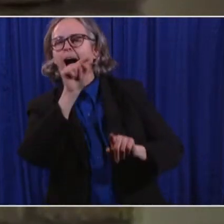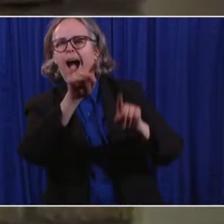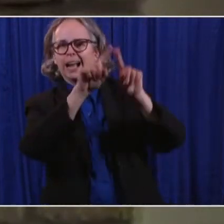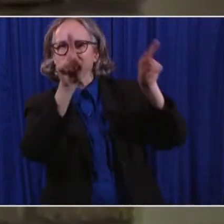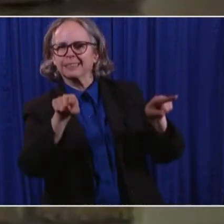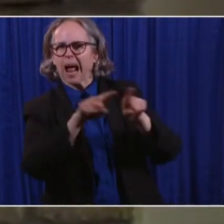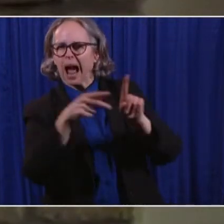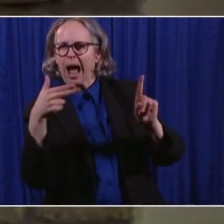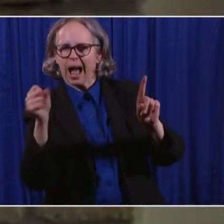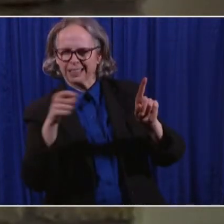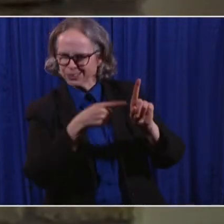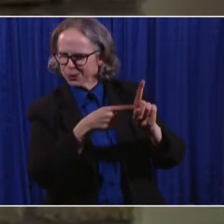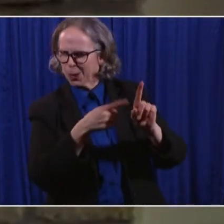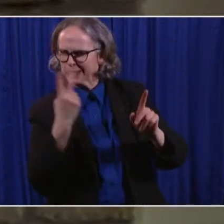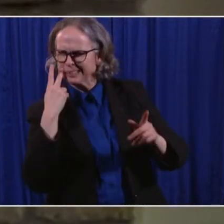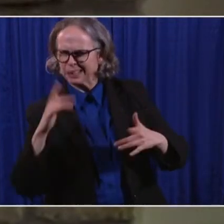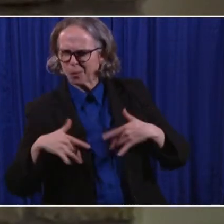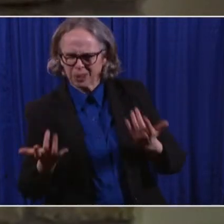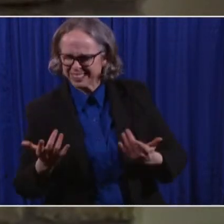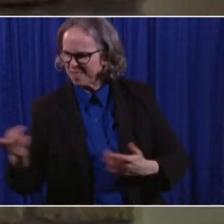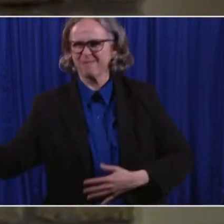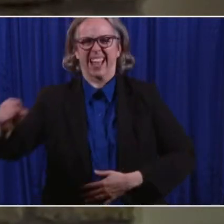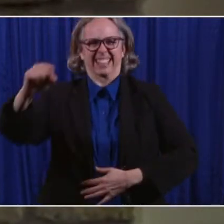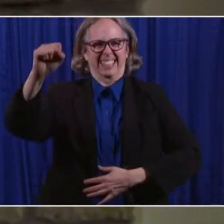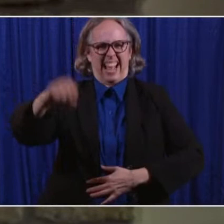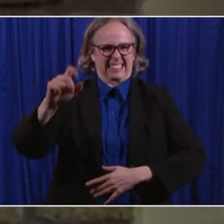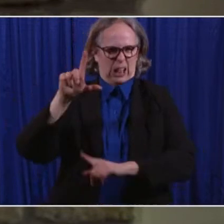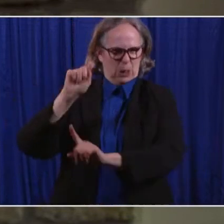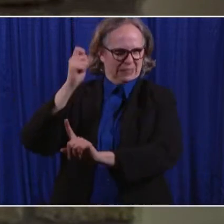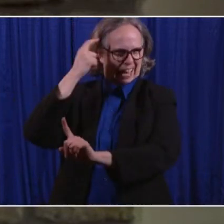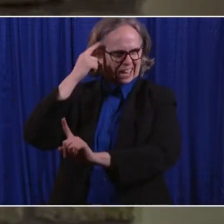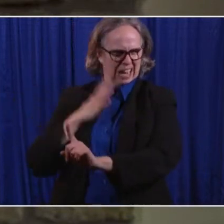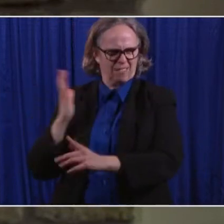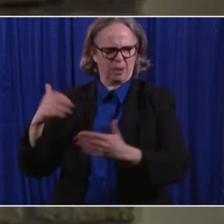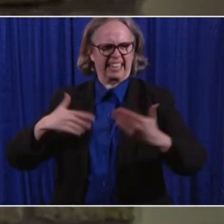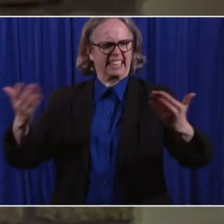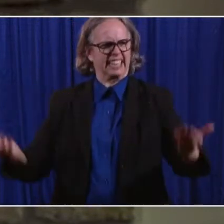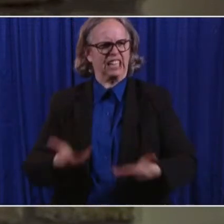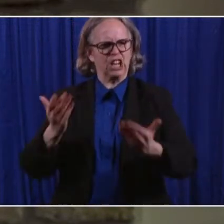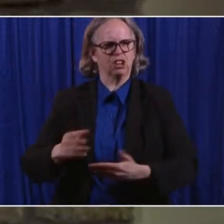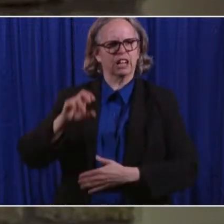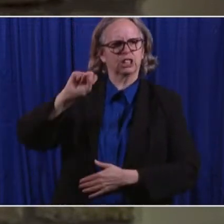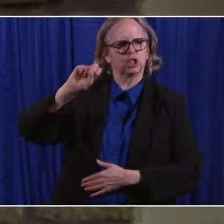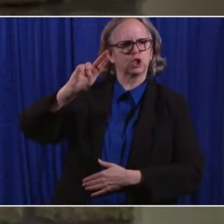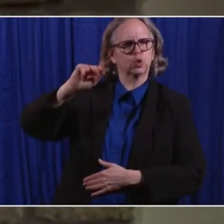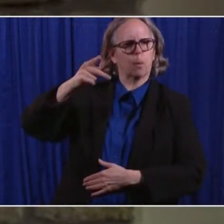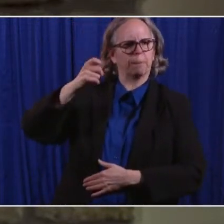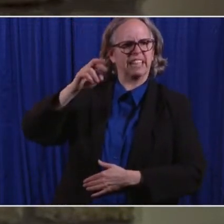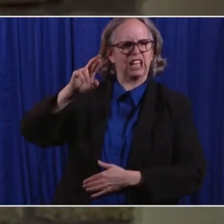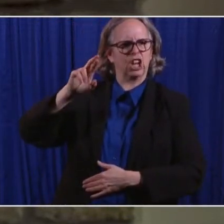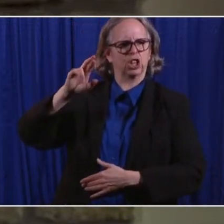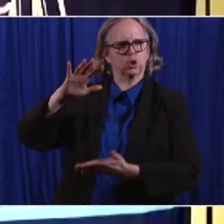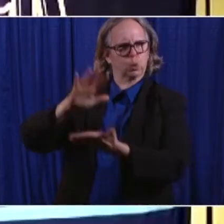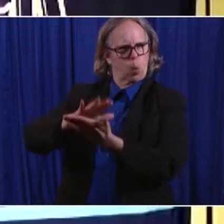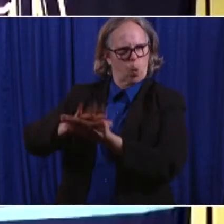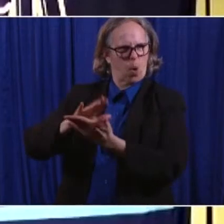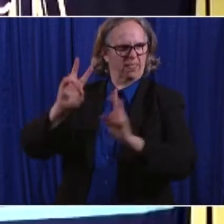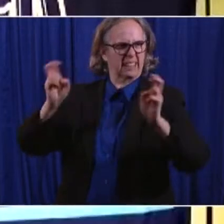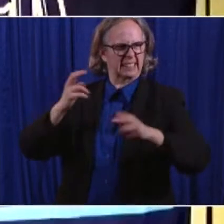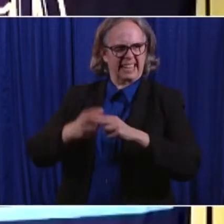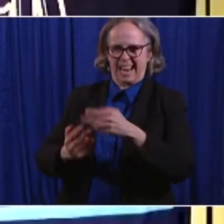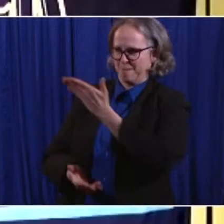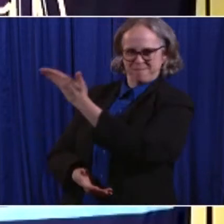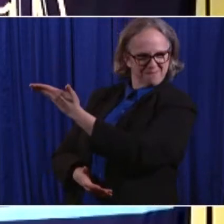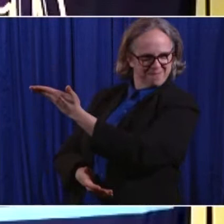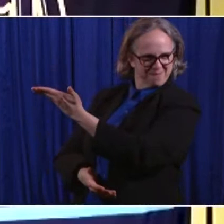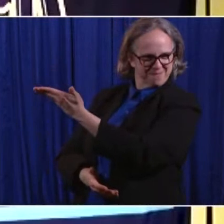absolutely, Governor. We are here at Superior School, which is a school where I went to junior high,